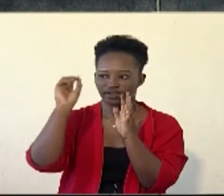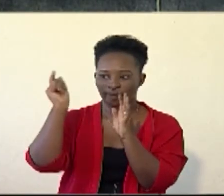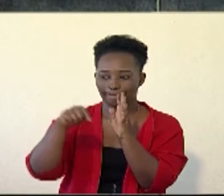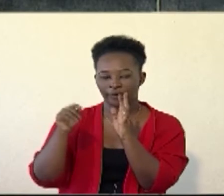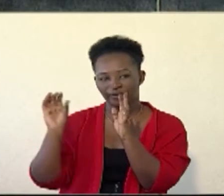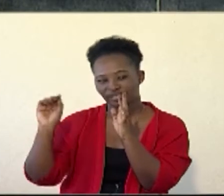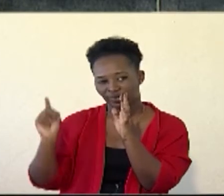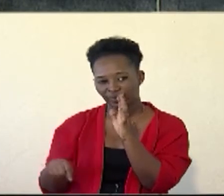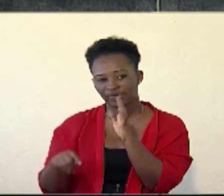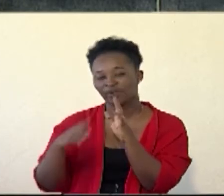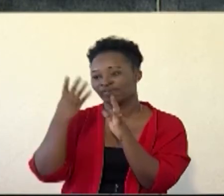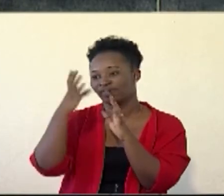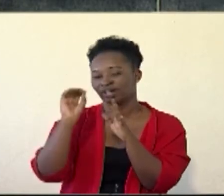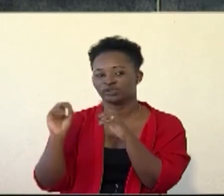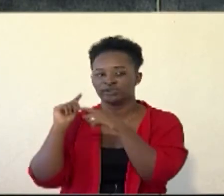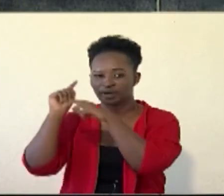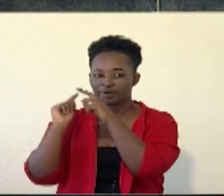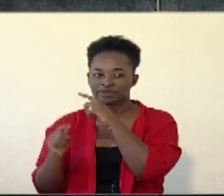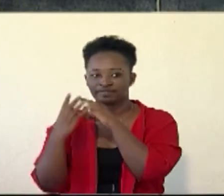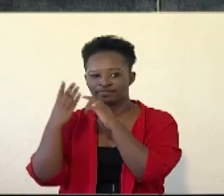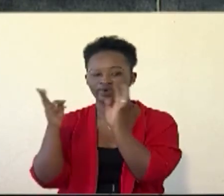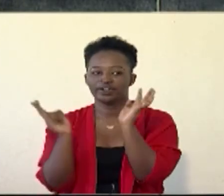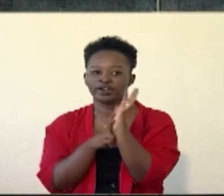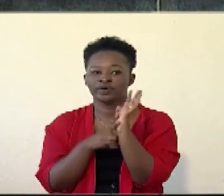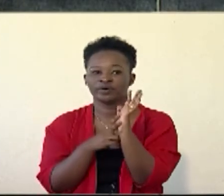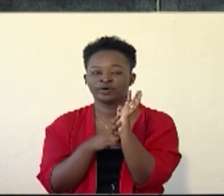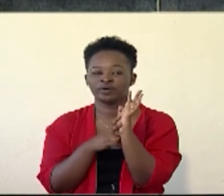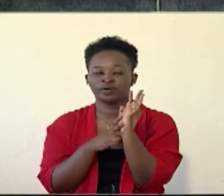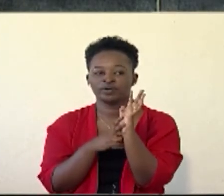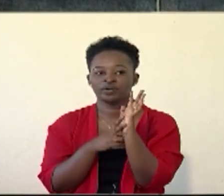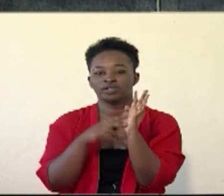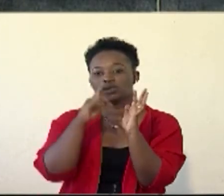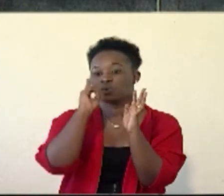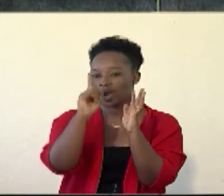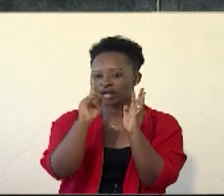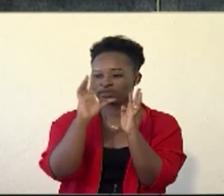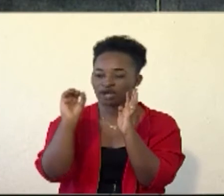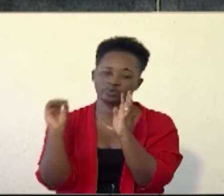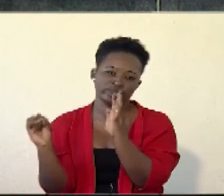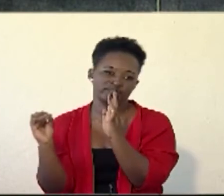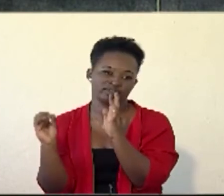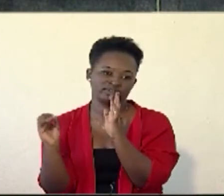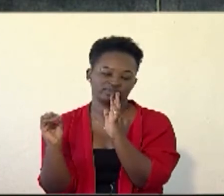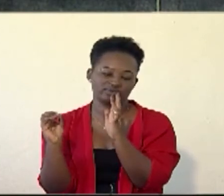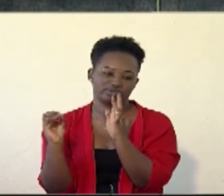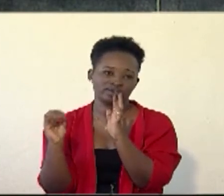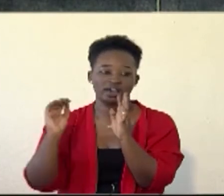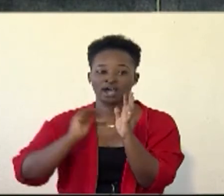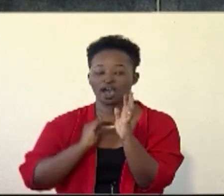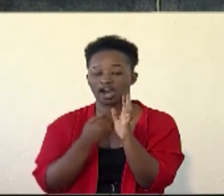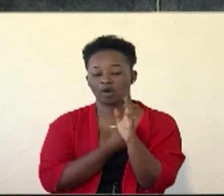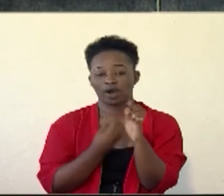400 divided by 4. If you get 4 divided by 4, it's 1. We add the 2 zeros, it becomes 100. Now, our